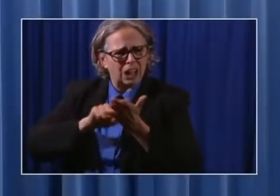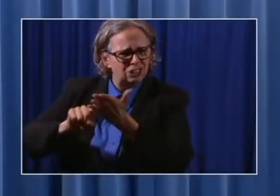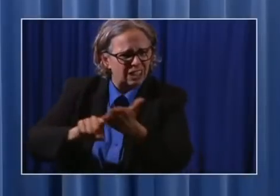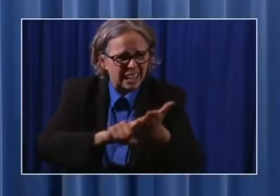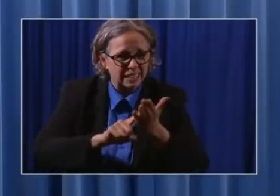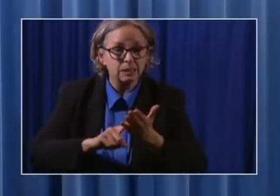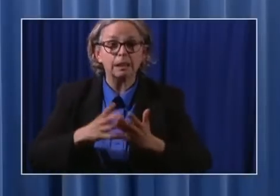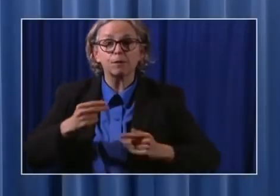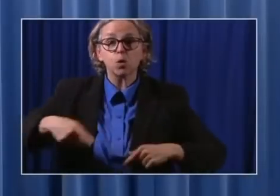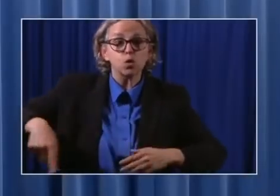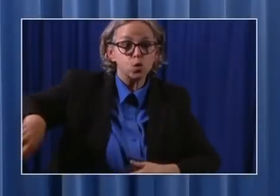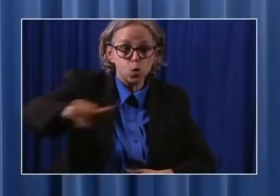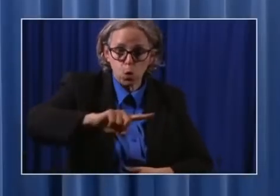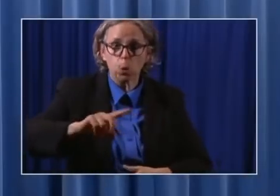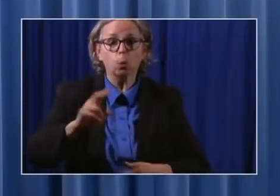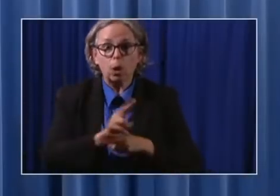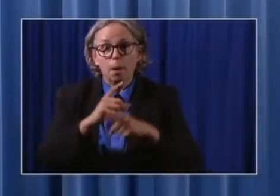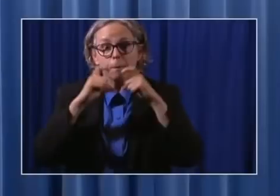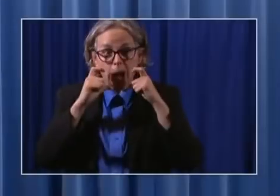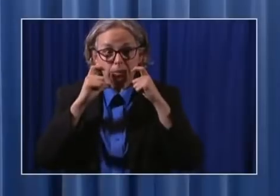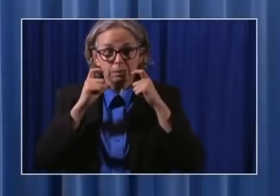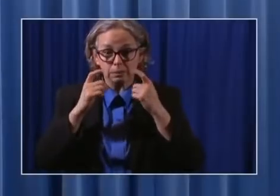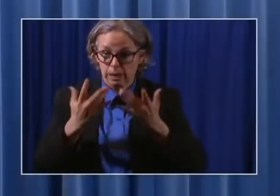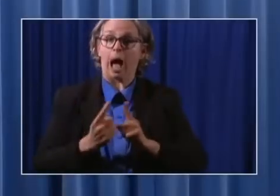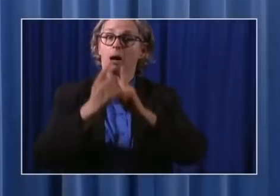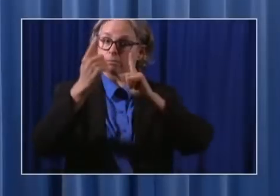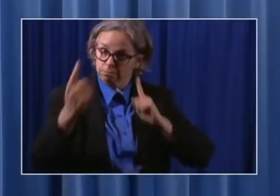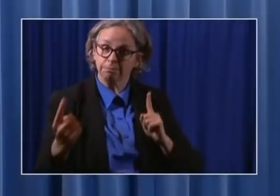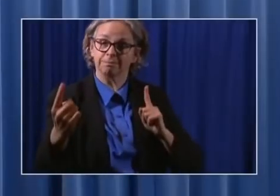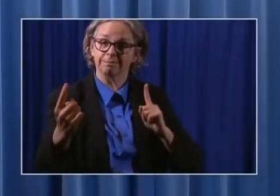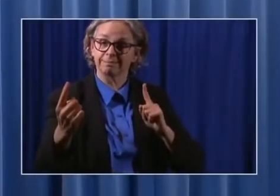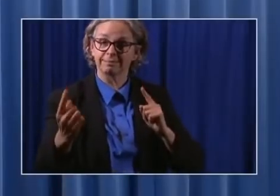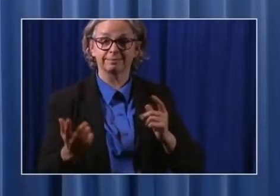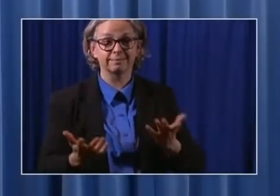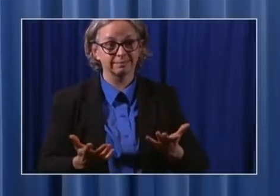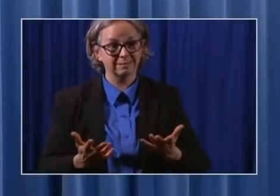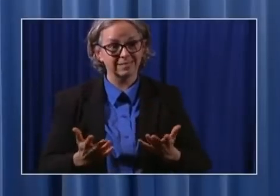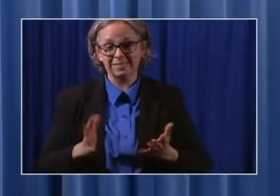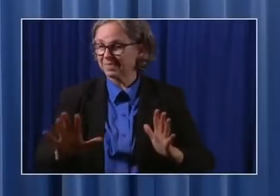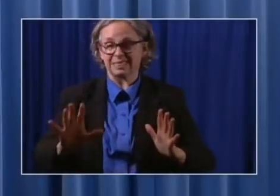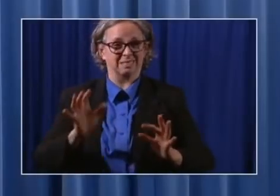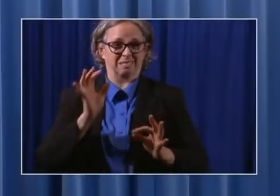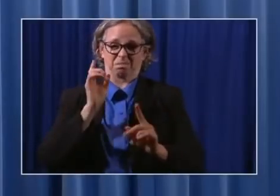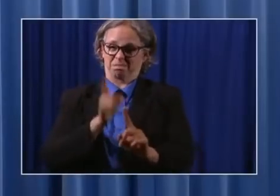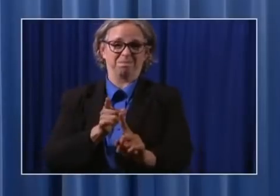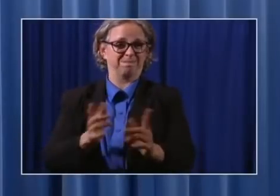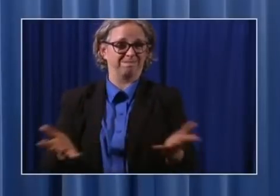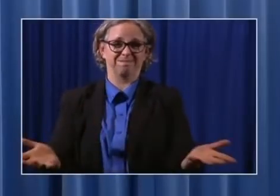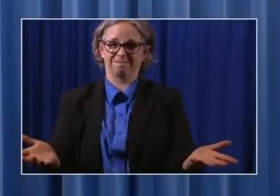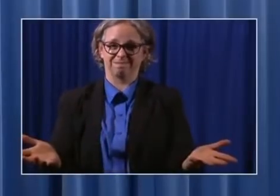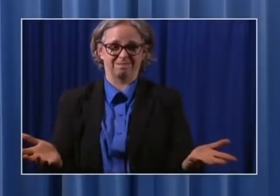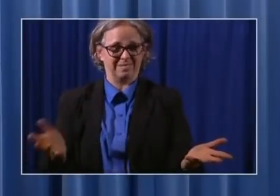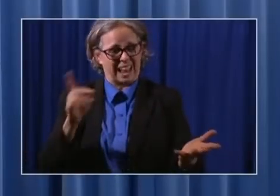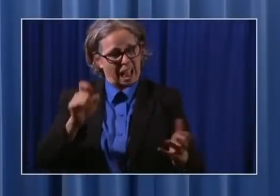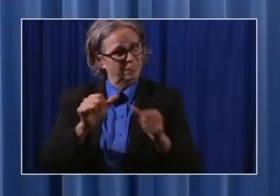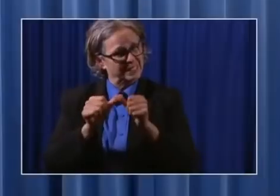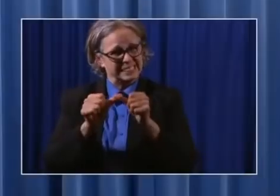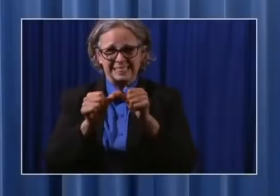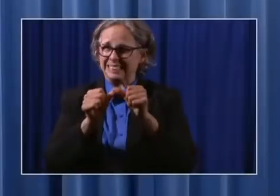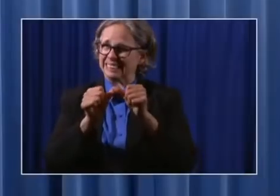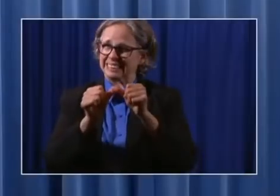wear a mask and stay away and keep a distance. It's basic. We got to keep doing it, but the end game is